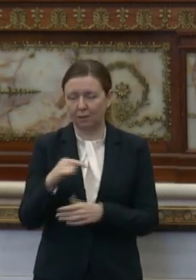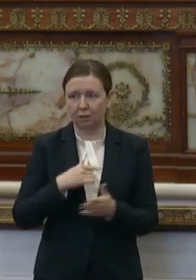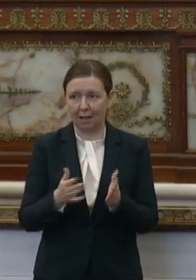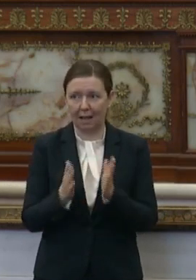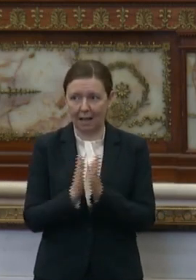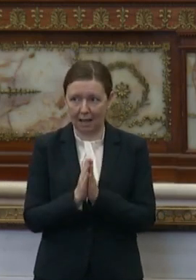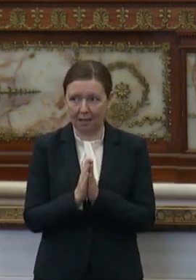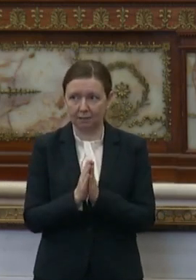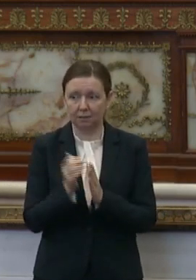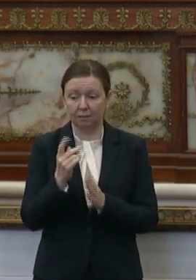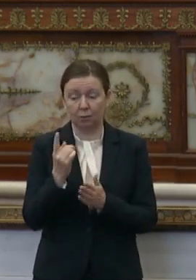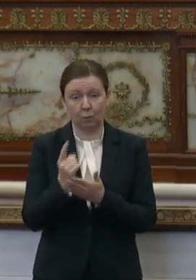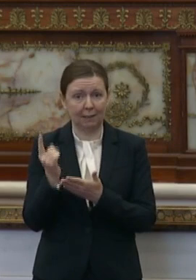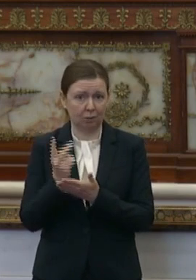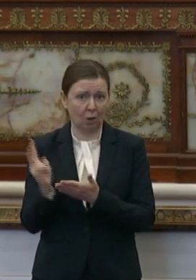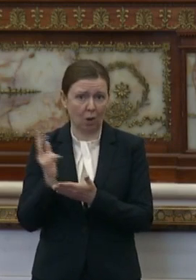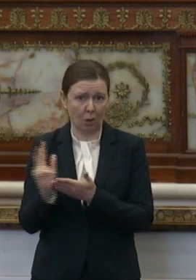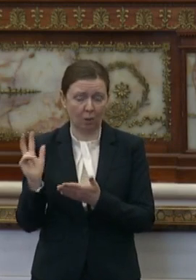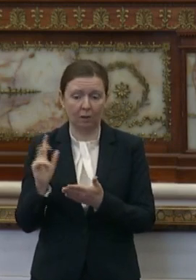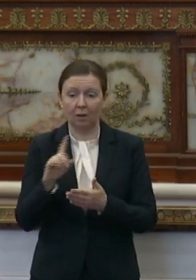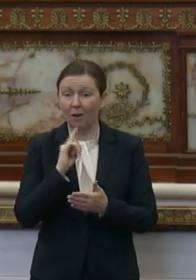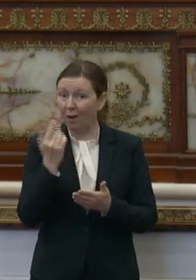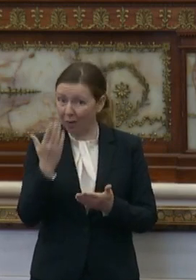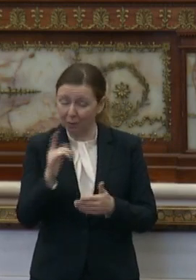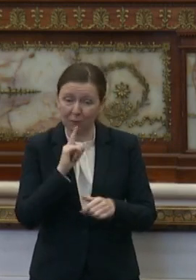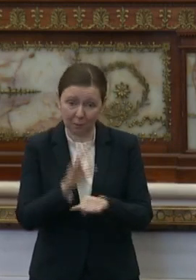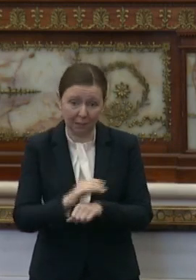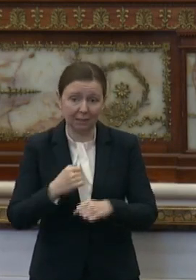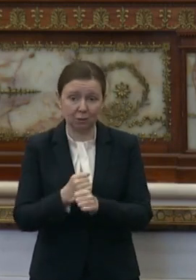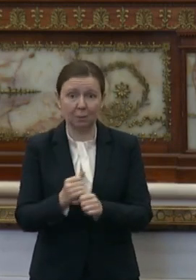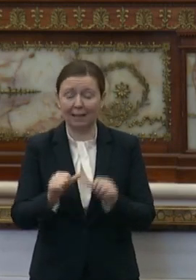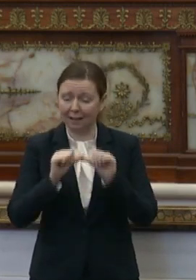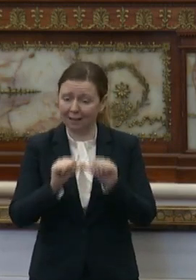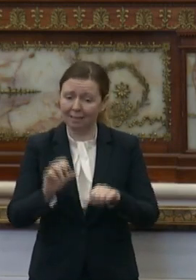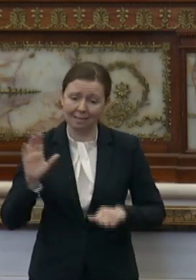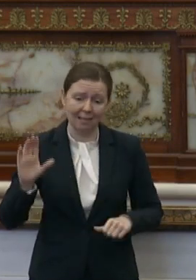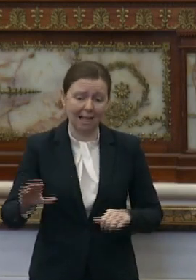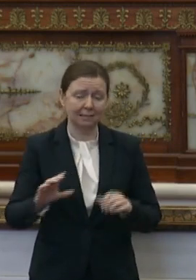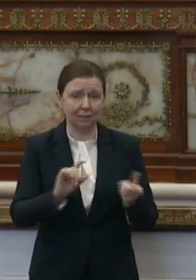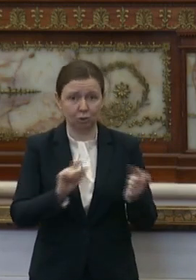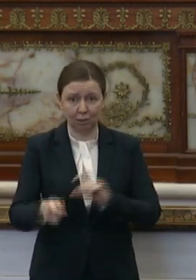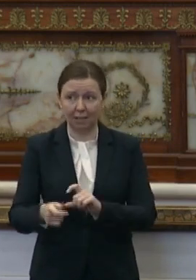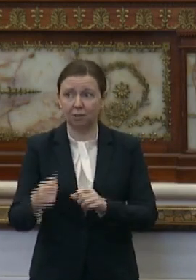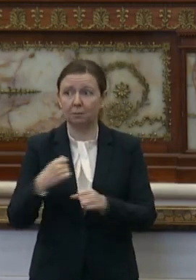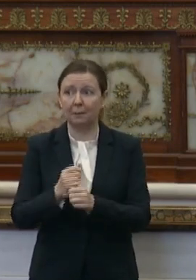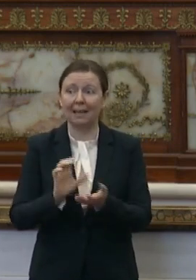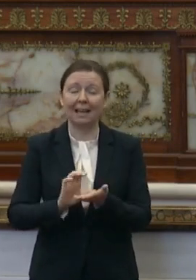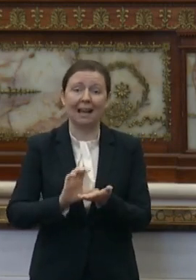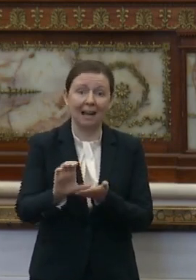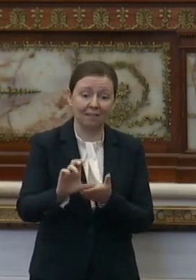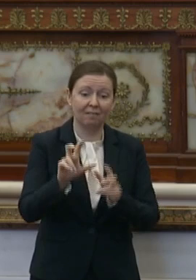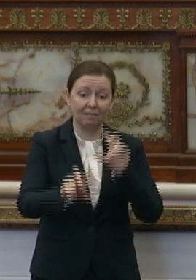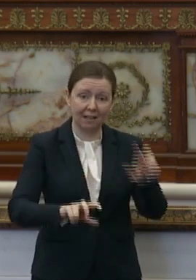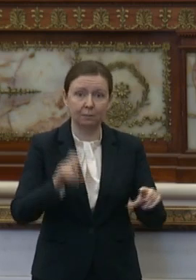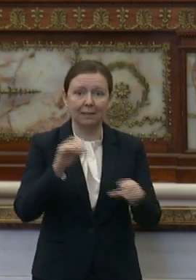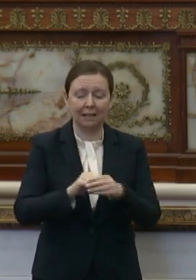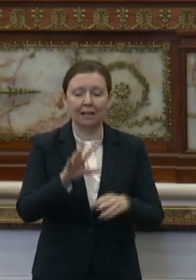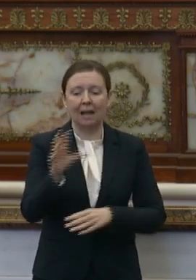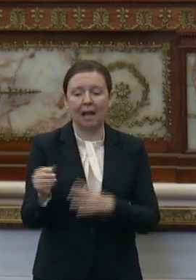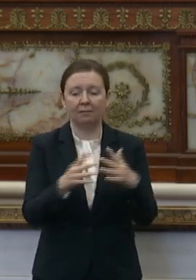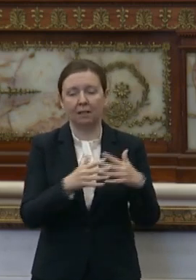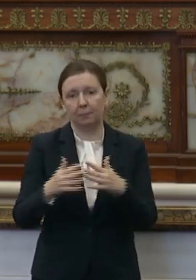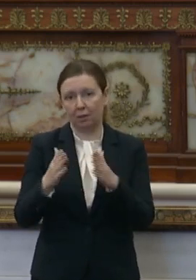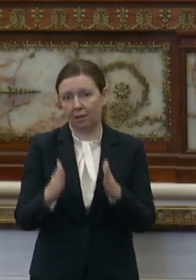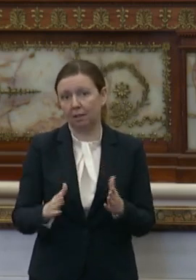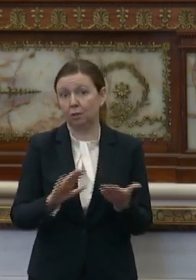asked a few weeks ago. Are you committed to making lasting change by making an investment in the African-American